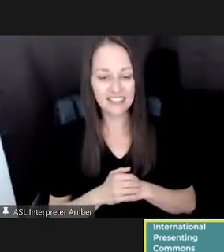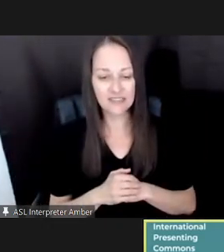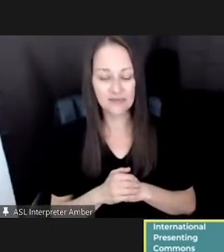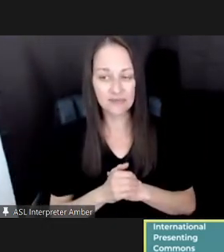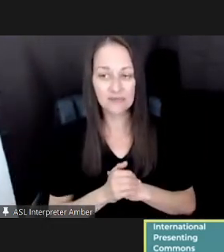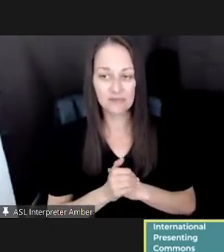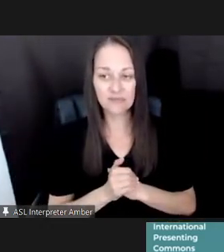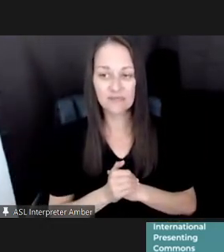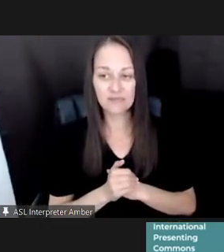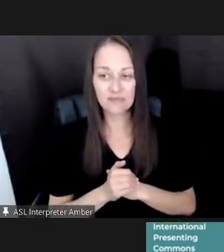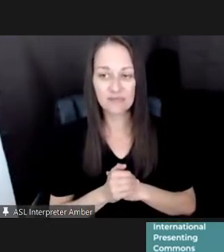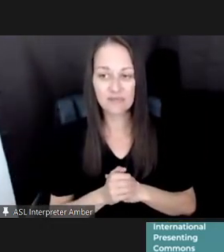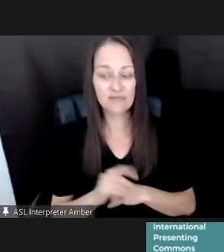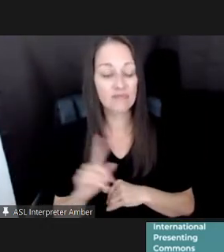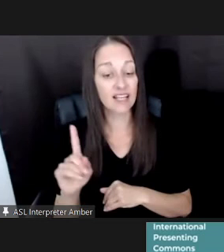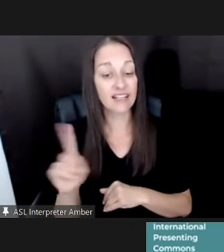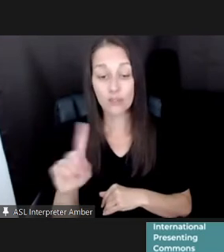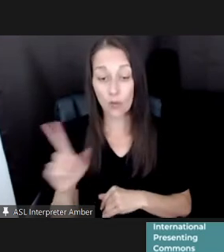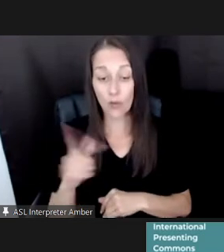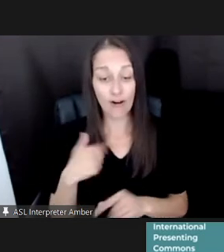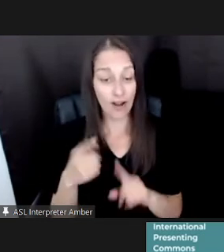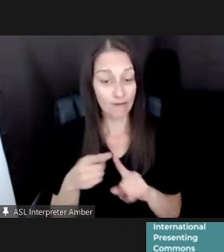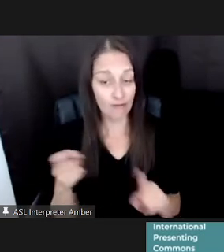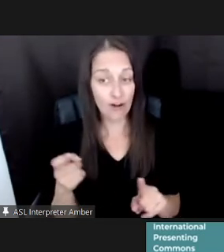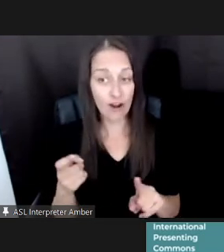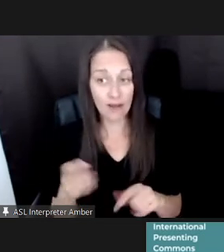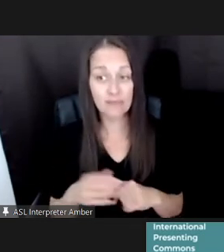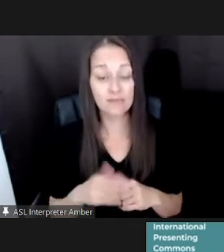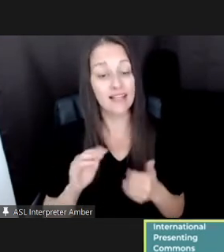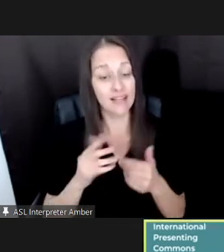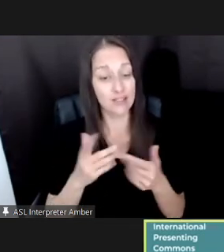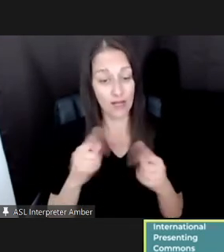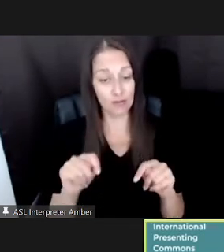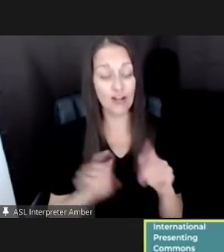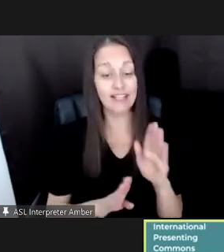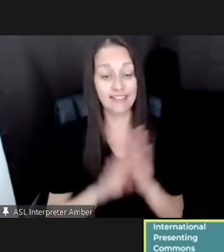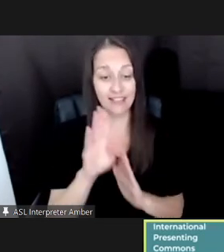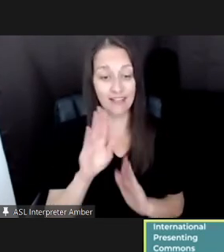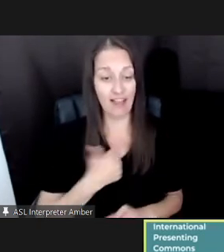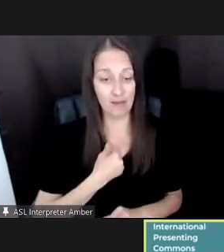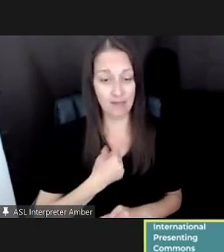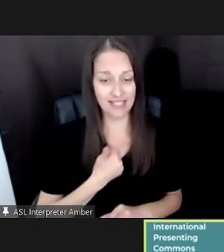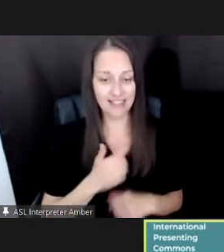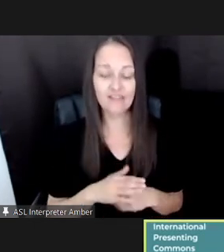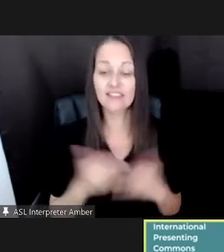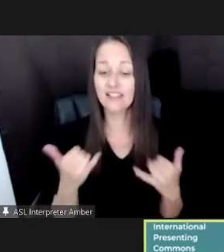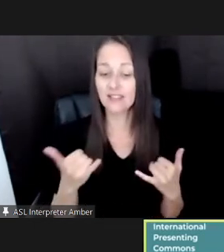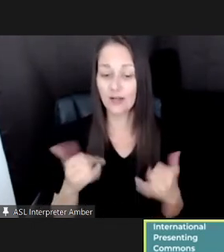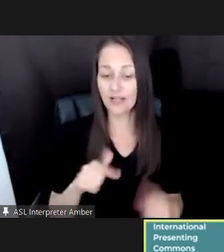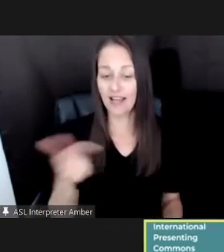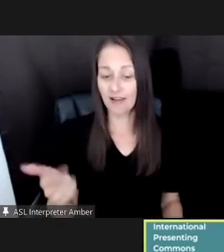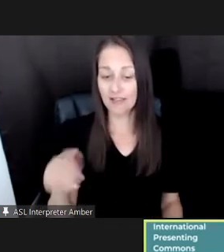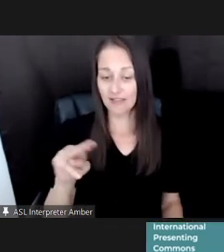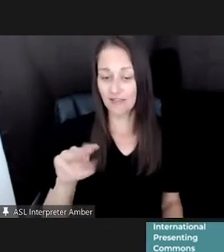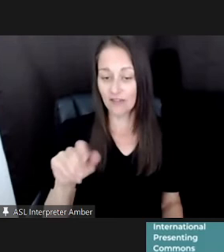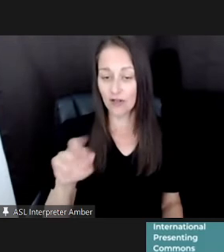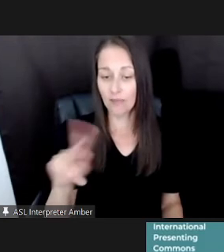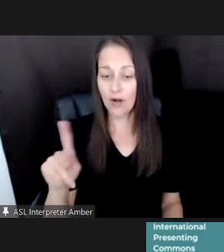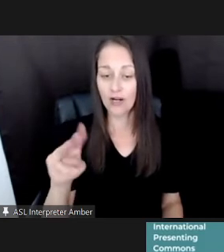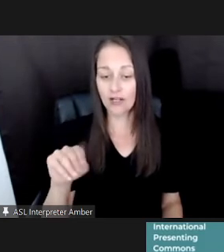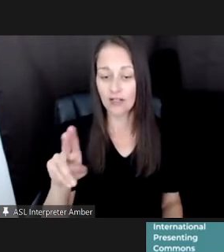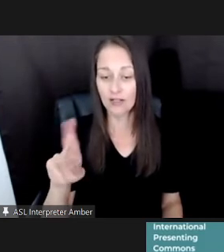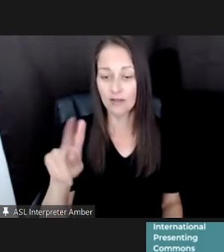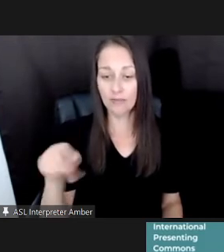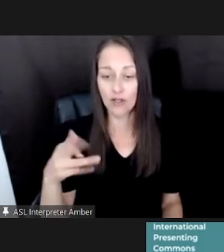I come from when I'm trying to put together my family. Mark, why don't you take the last minute and a half we have? Well,